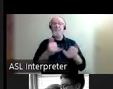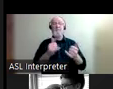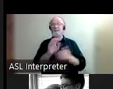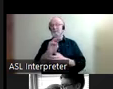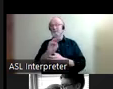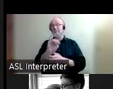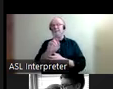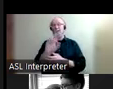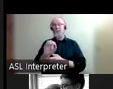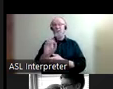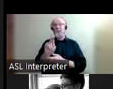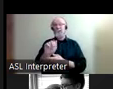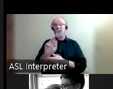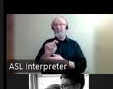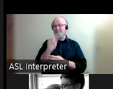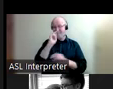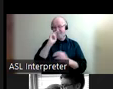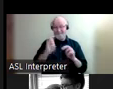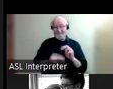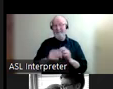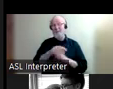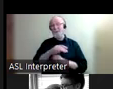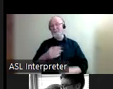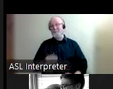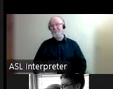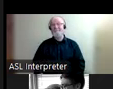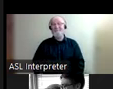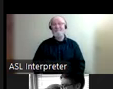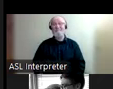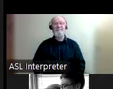Kart lots of fun things. Wow.